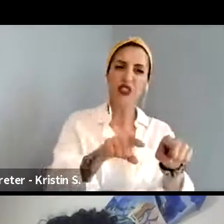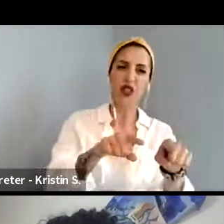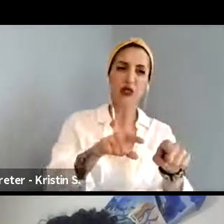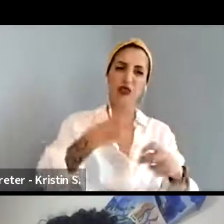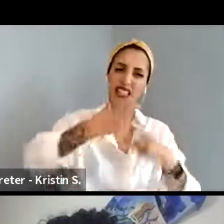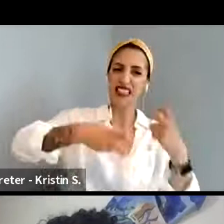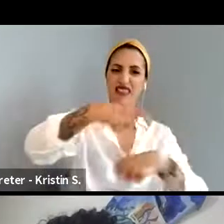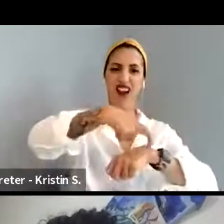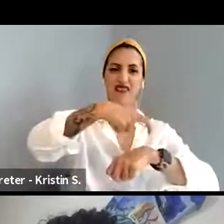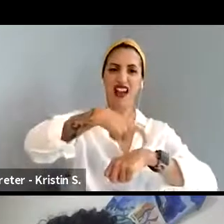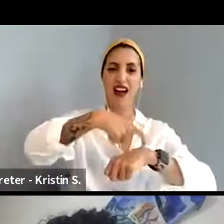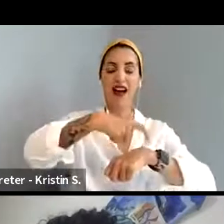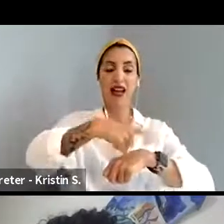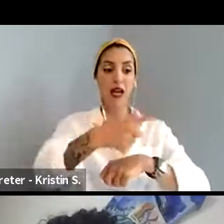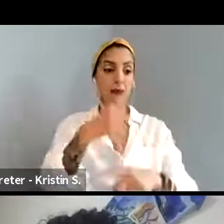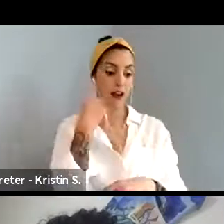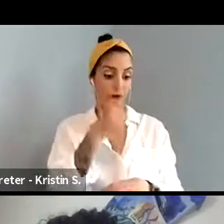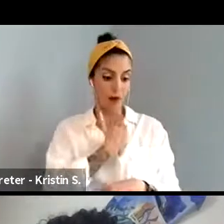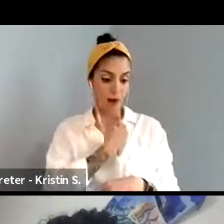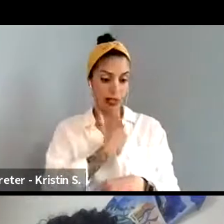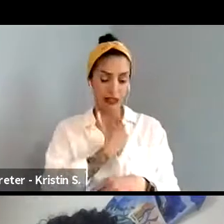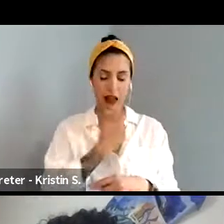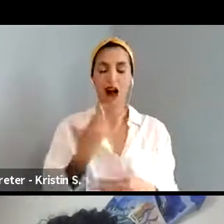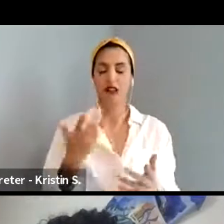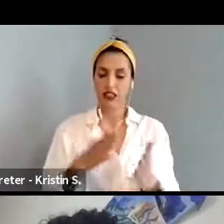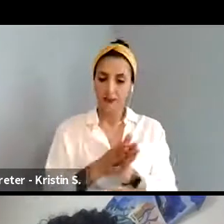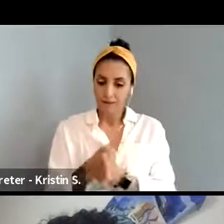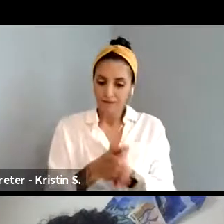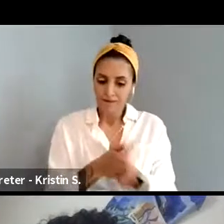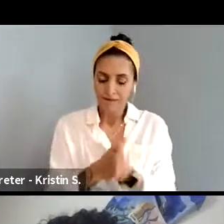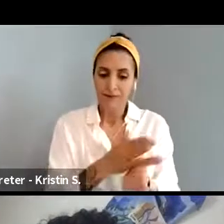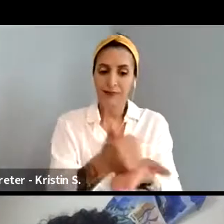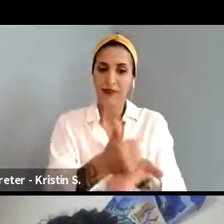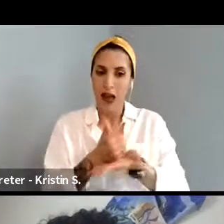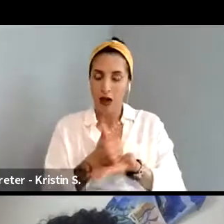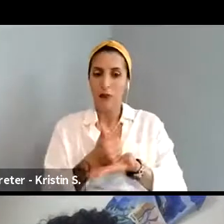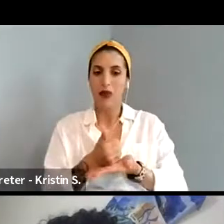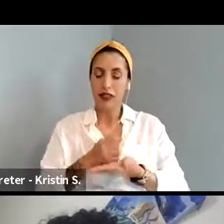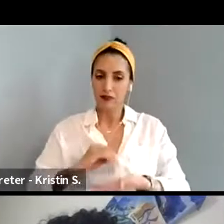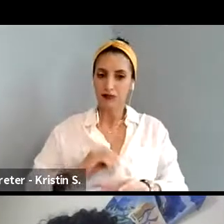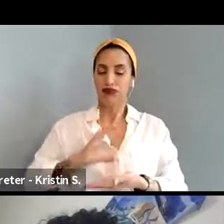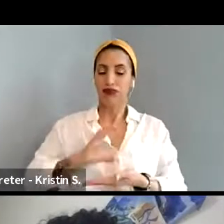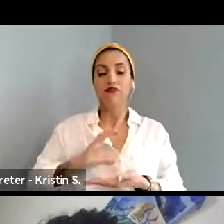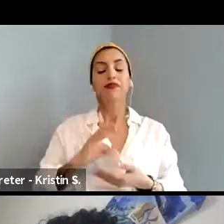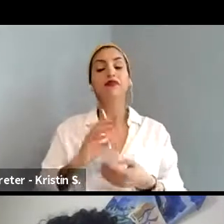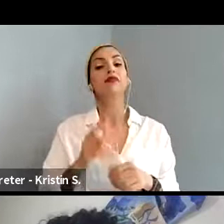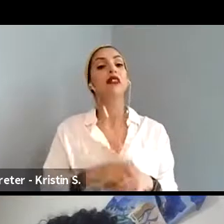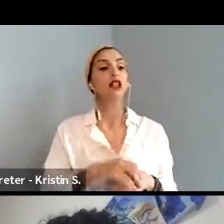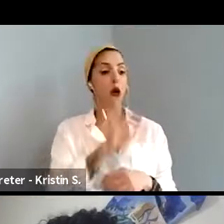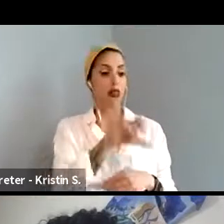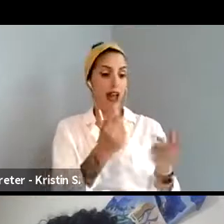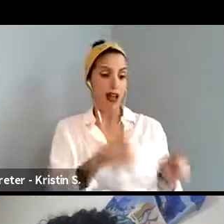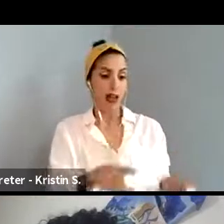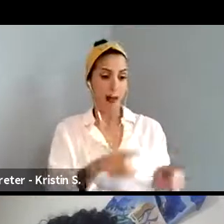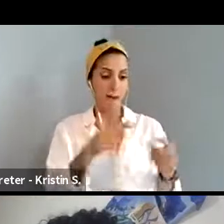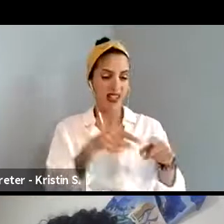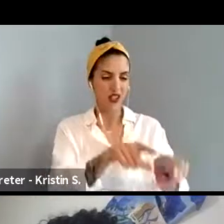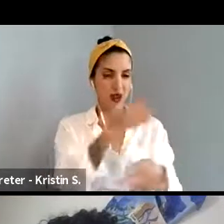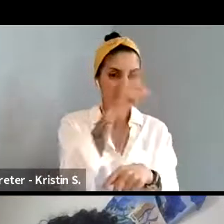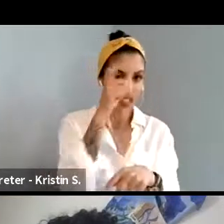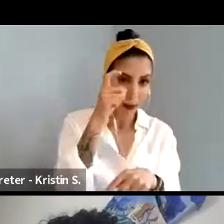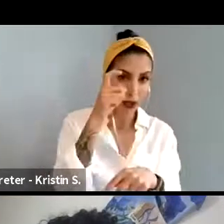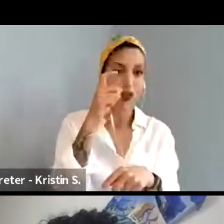actually propelled me through the rest of the year. And then that happened. And then again, because